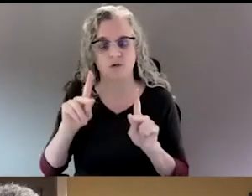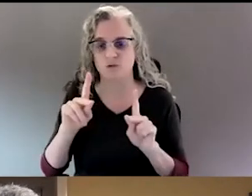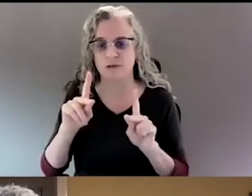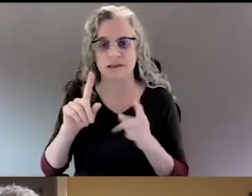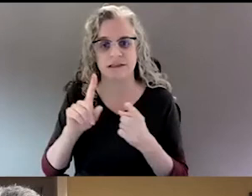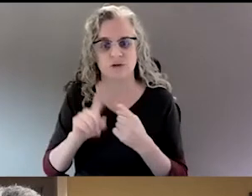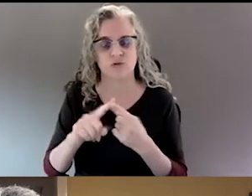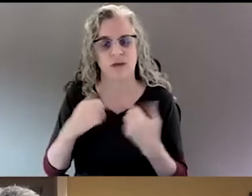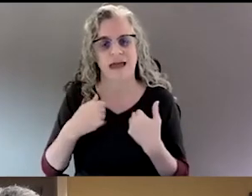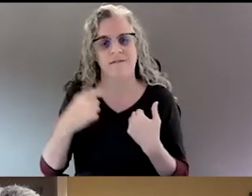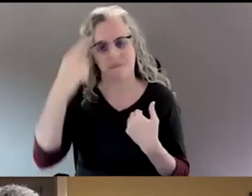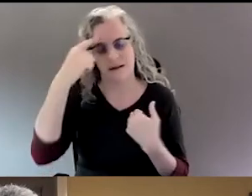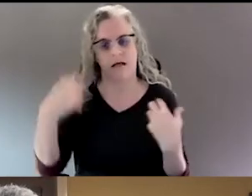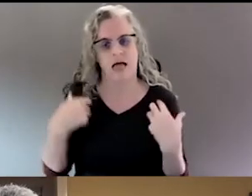fight